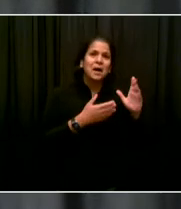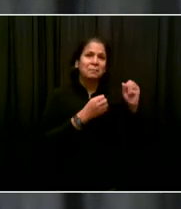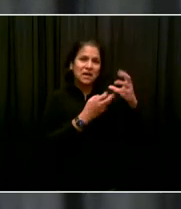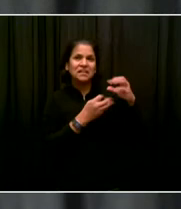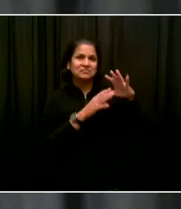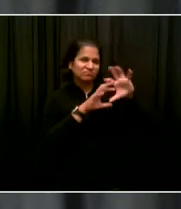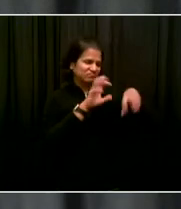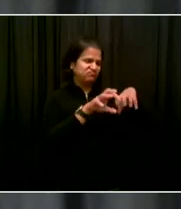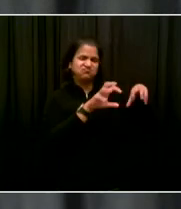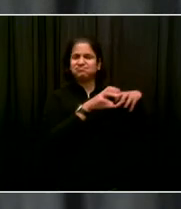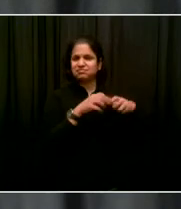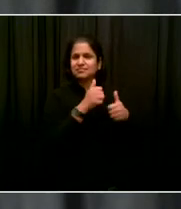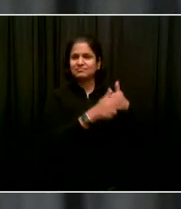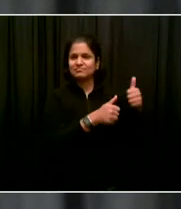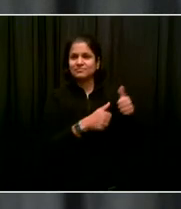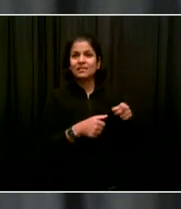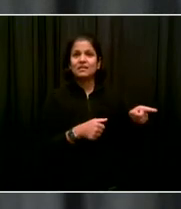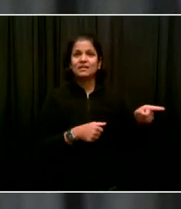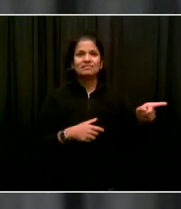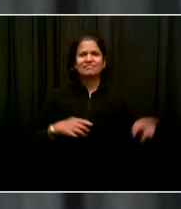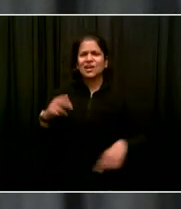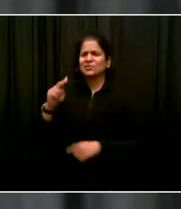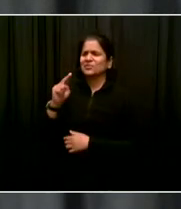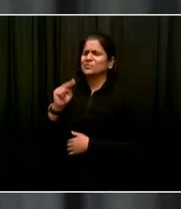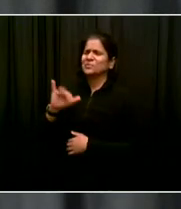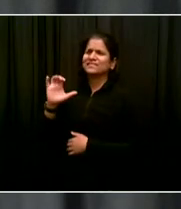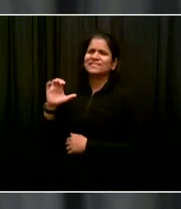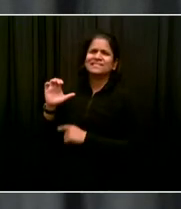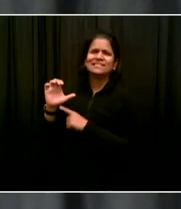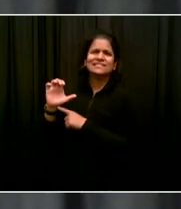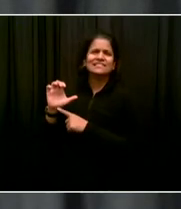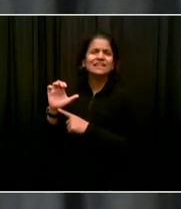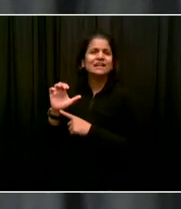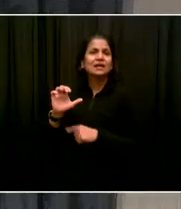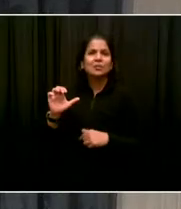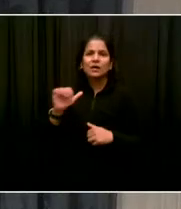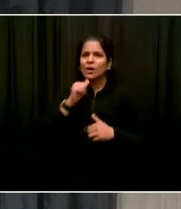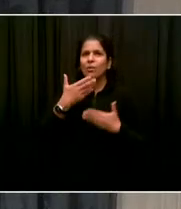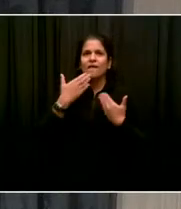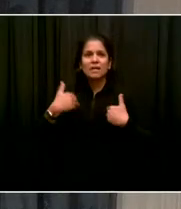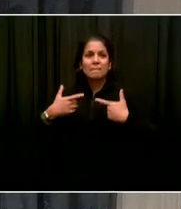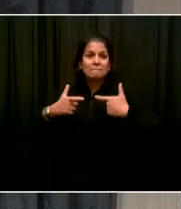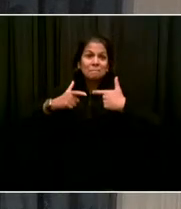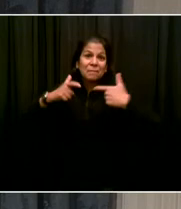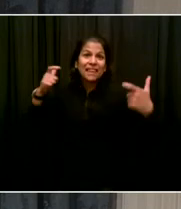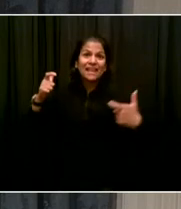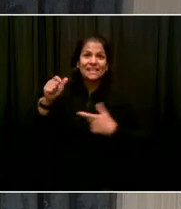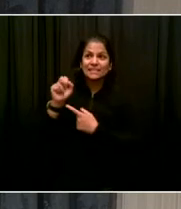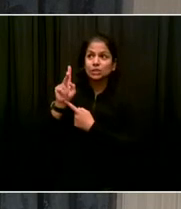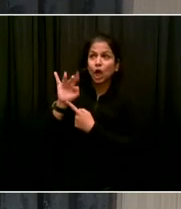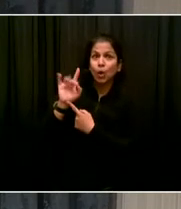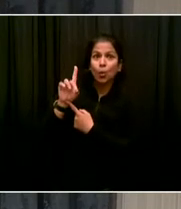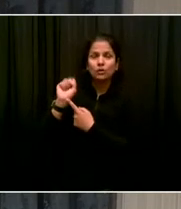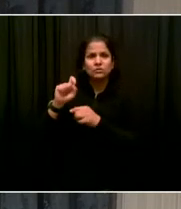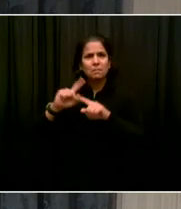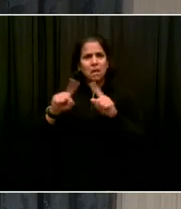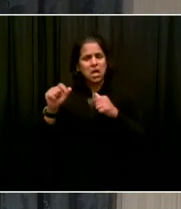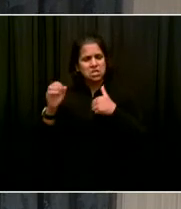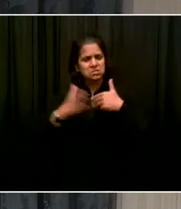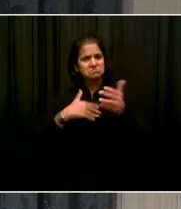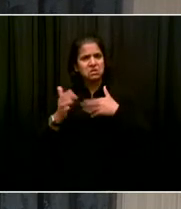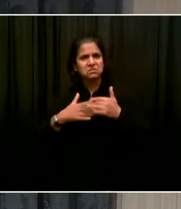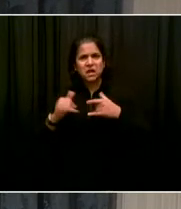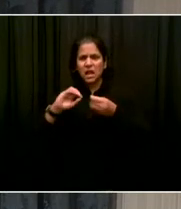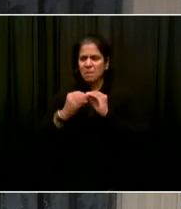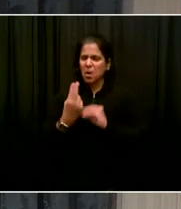always gonna be numero uno. That's a fact. I love that. All right, here's your last question. Mm-hmm. I'm sorry, controversy is